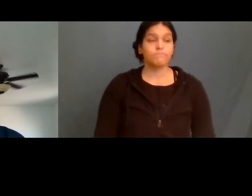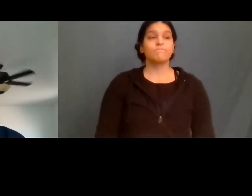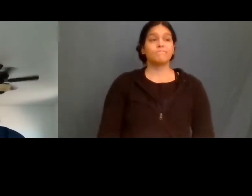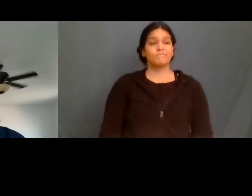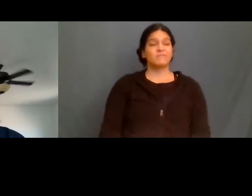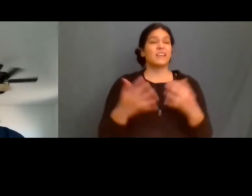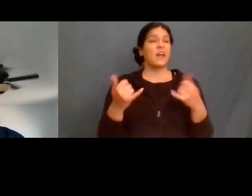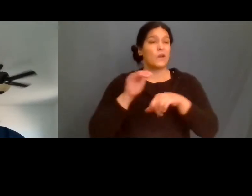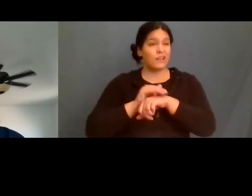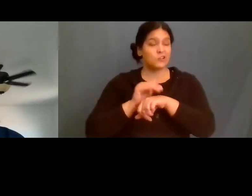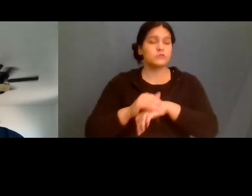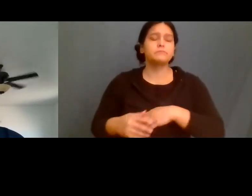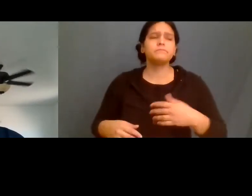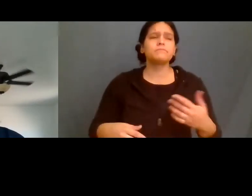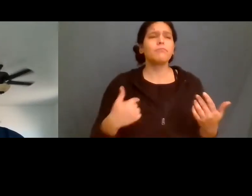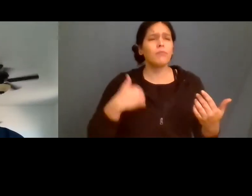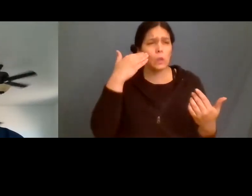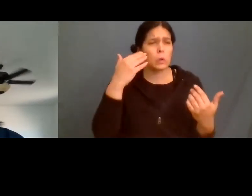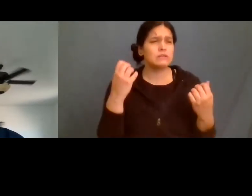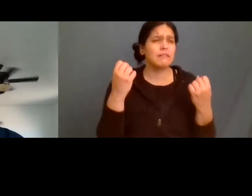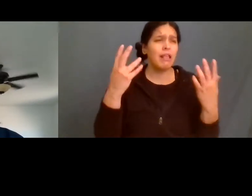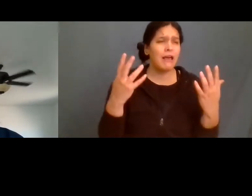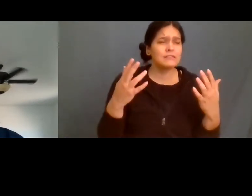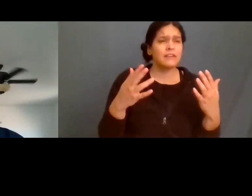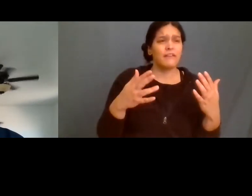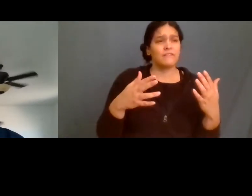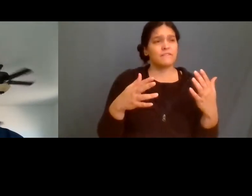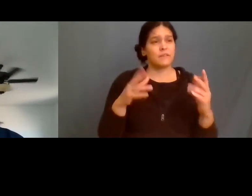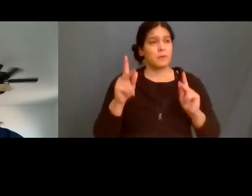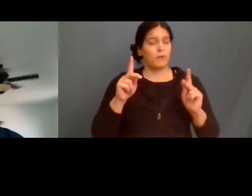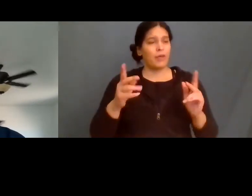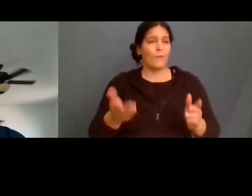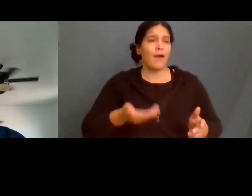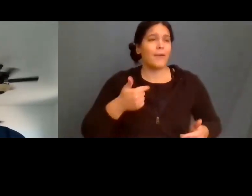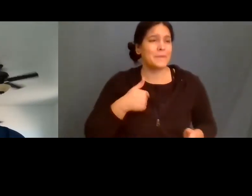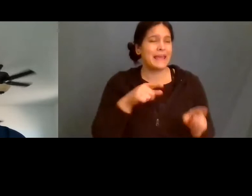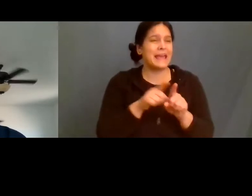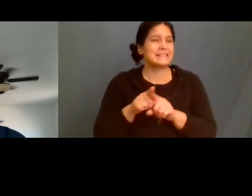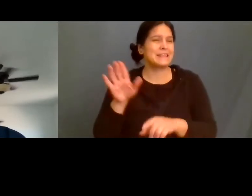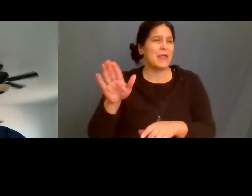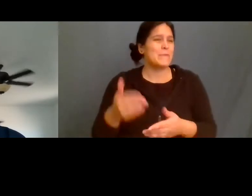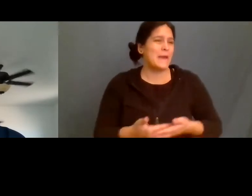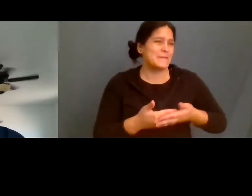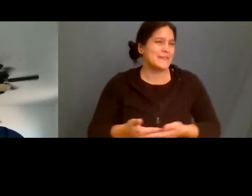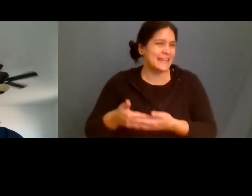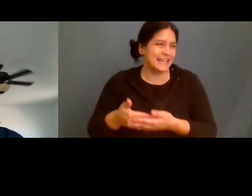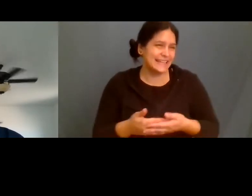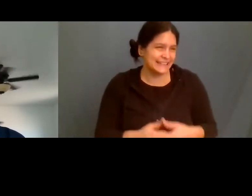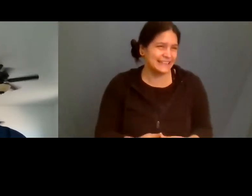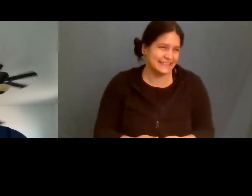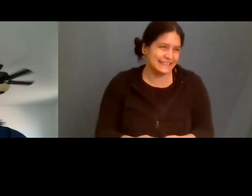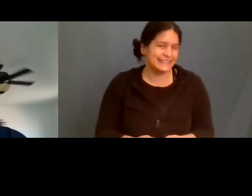there's a lot of Twitch eatings in Forest Lake. They always welcome me as their baby, so I just always like to make that